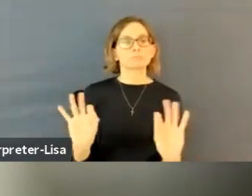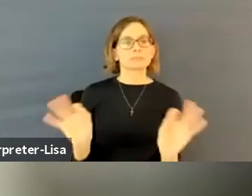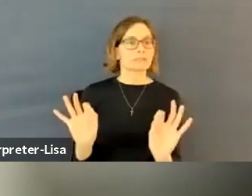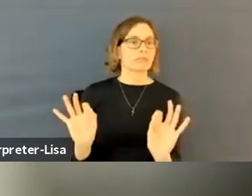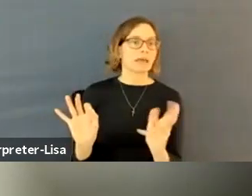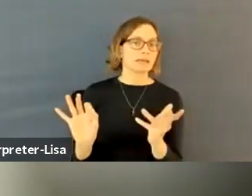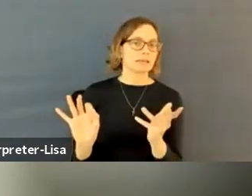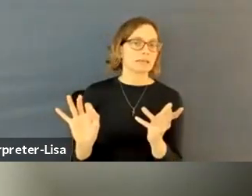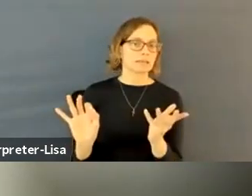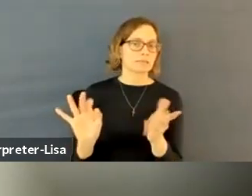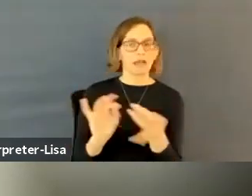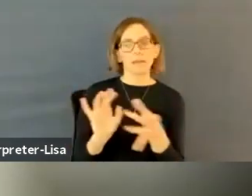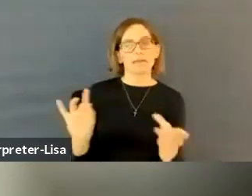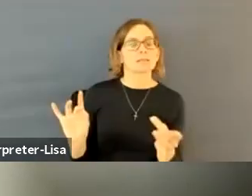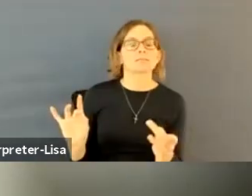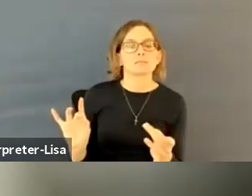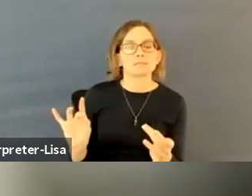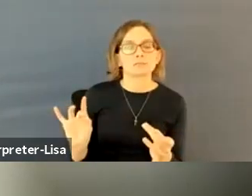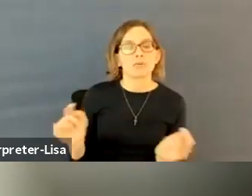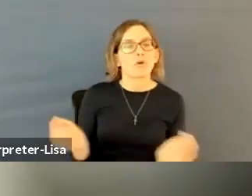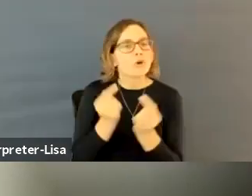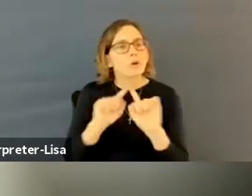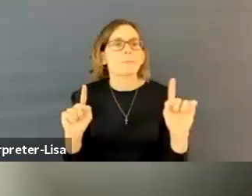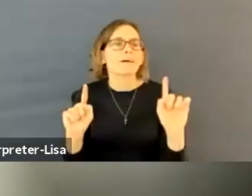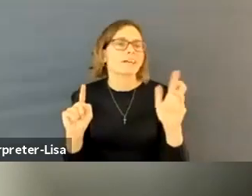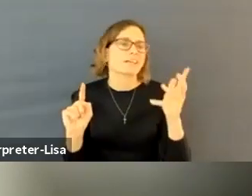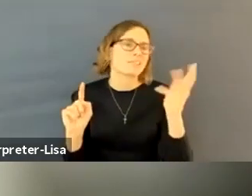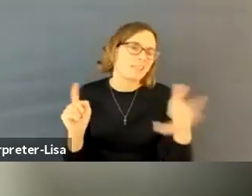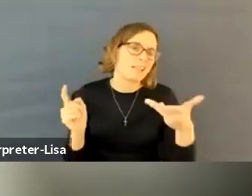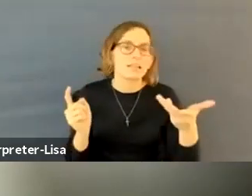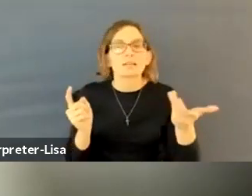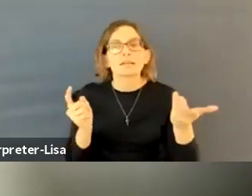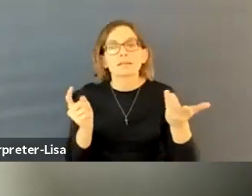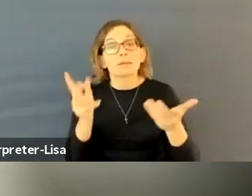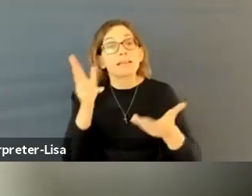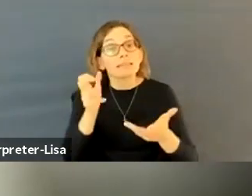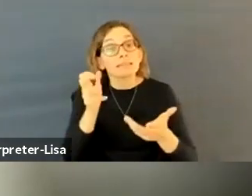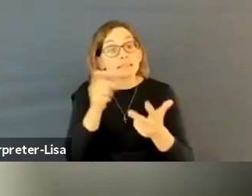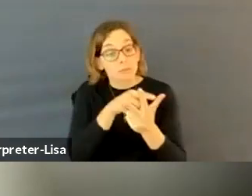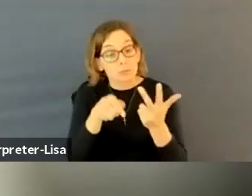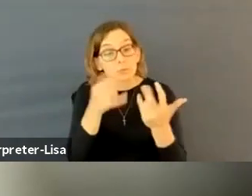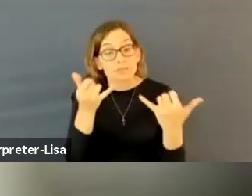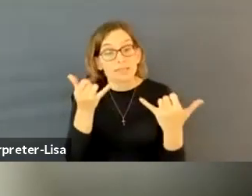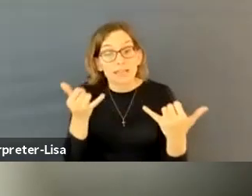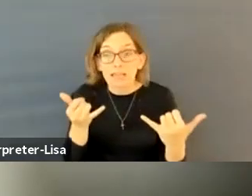slight comments that hurt. But listening to you all today,